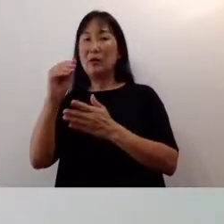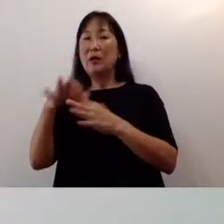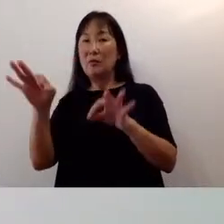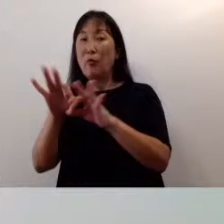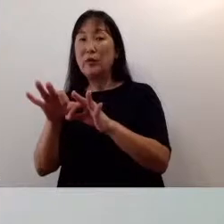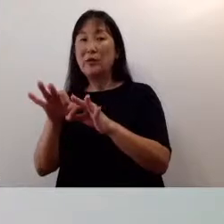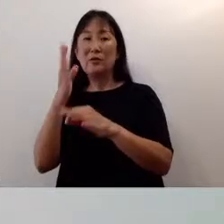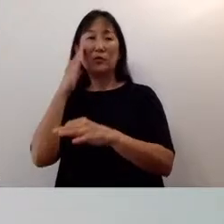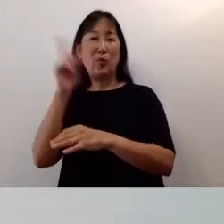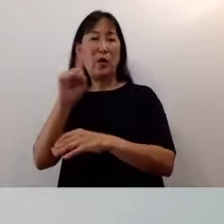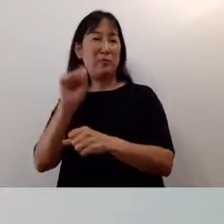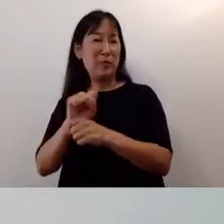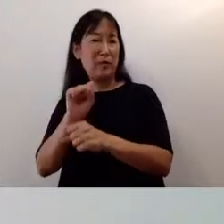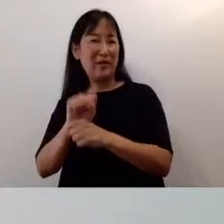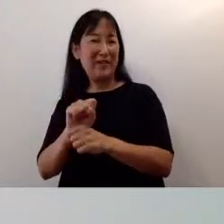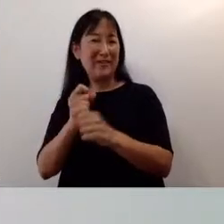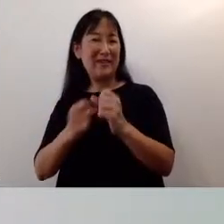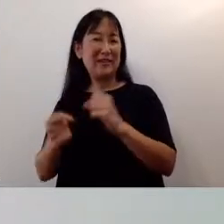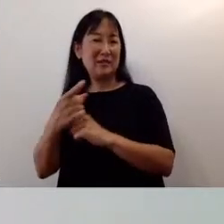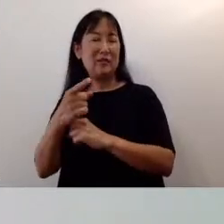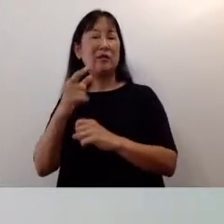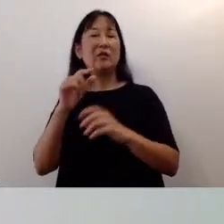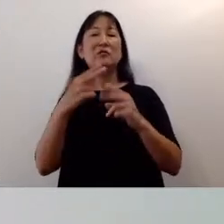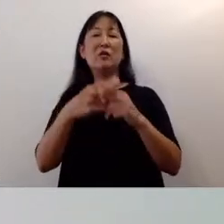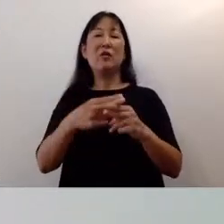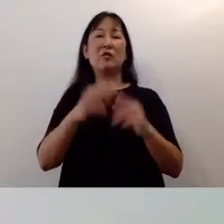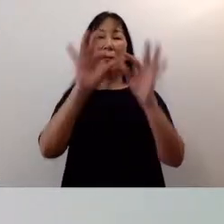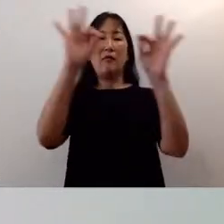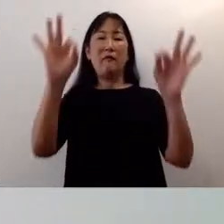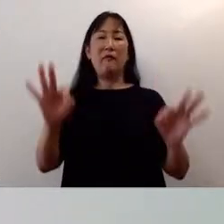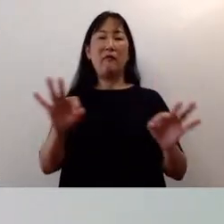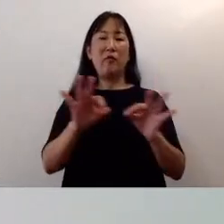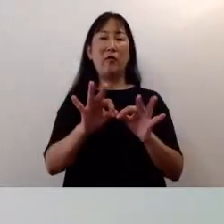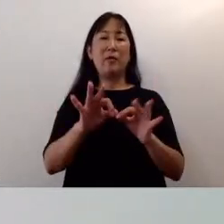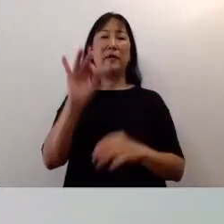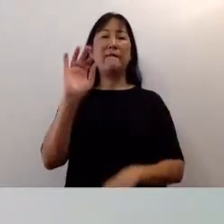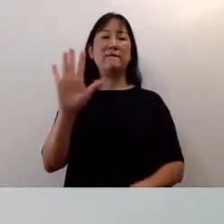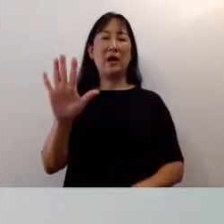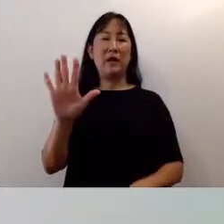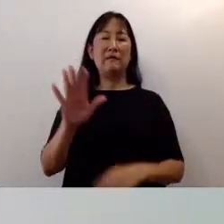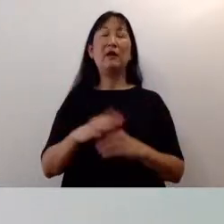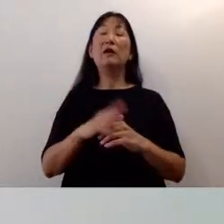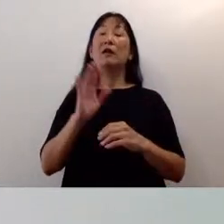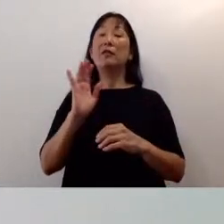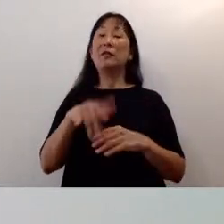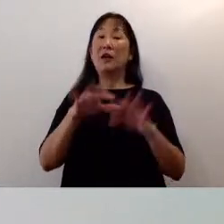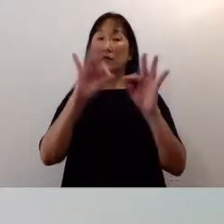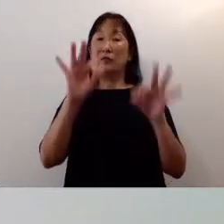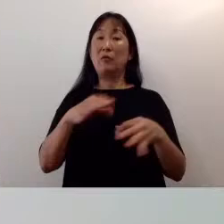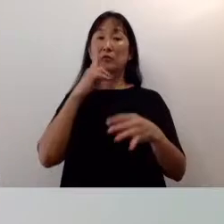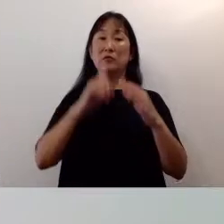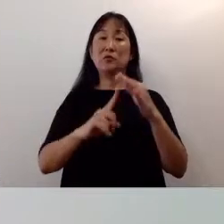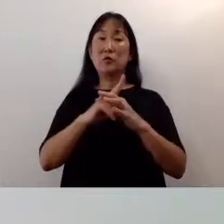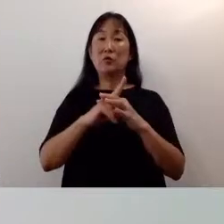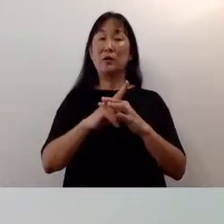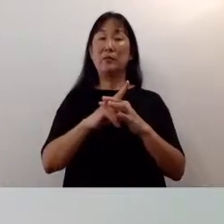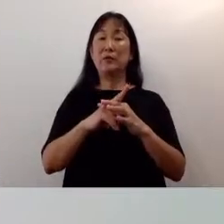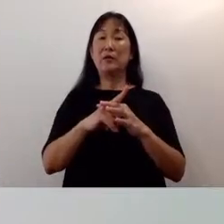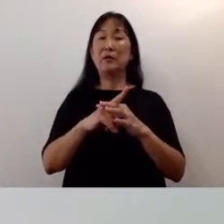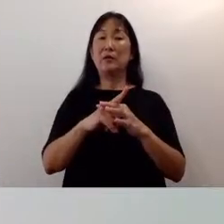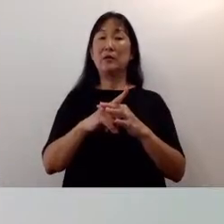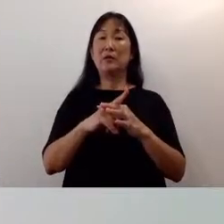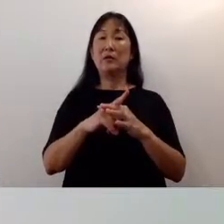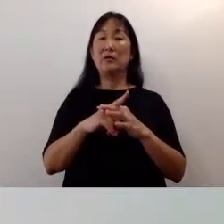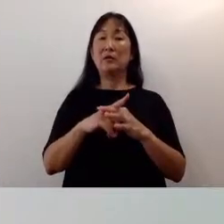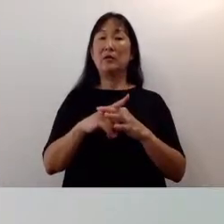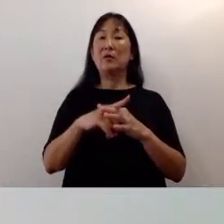you're going. And that form is called a Form 5. And so you're going to be getting those forms in the next week. They're going to be distributed